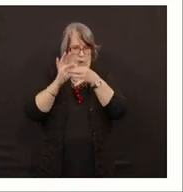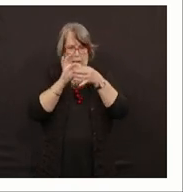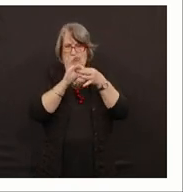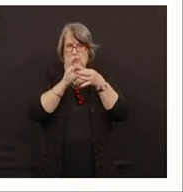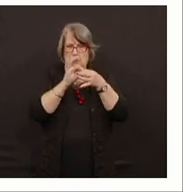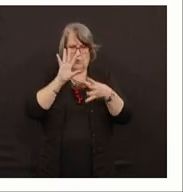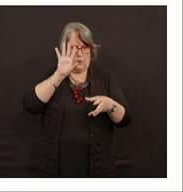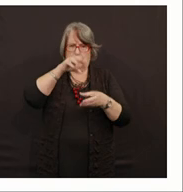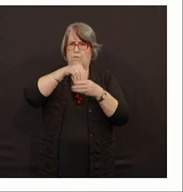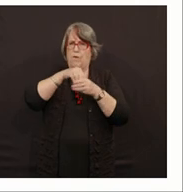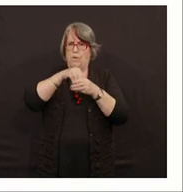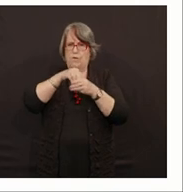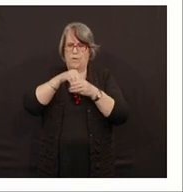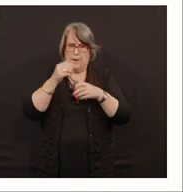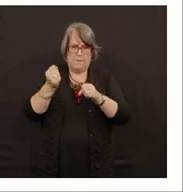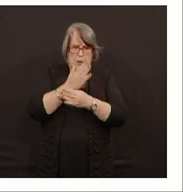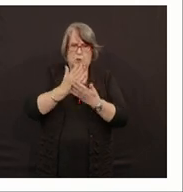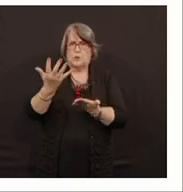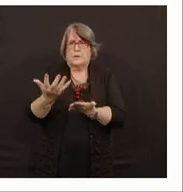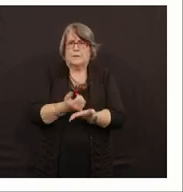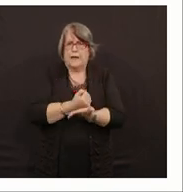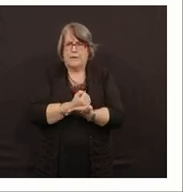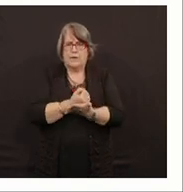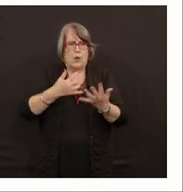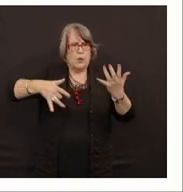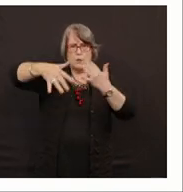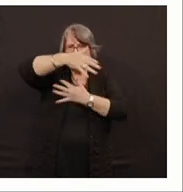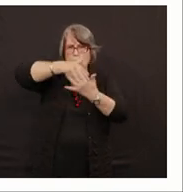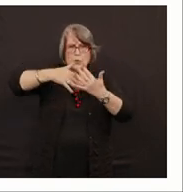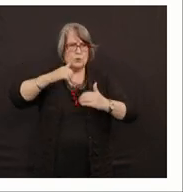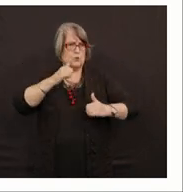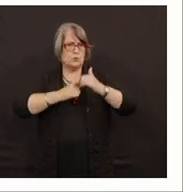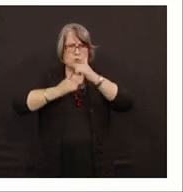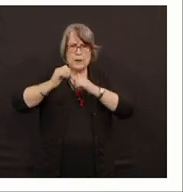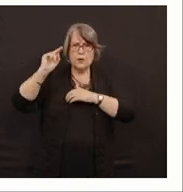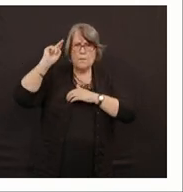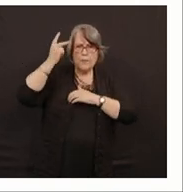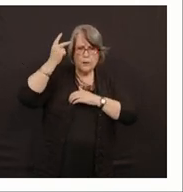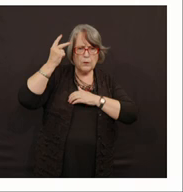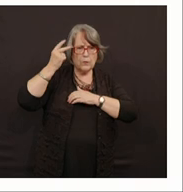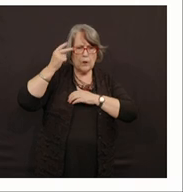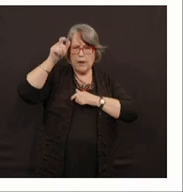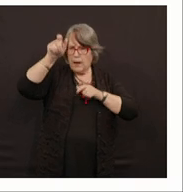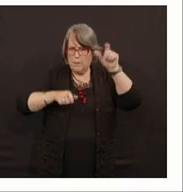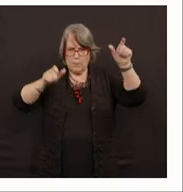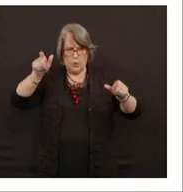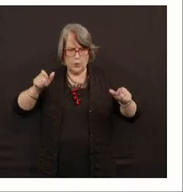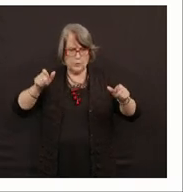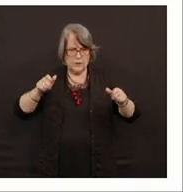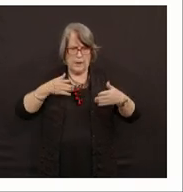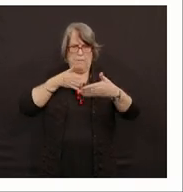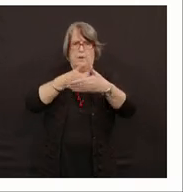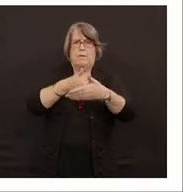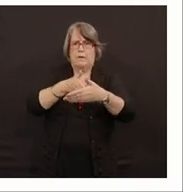that are involved in keeping safe, the sort of social and structural, political, interpersonal issues and barriers